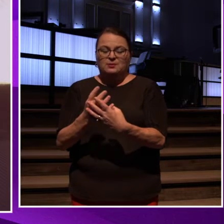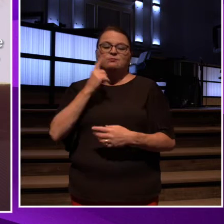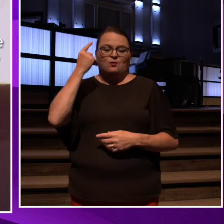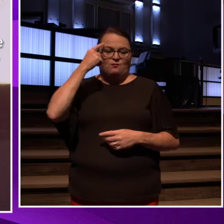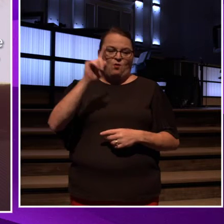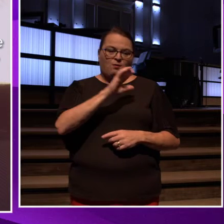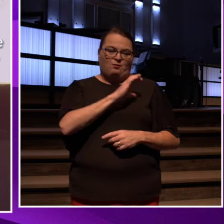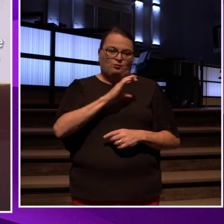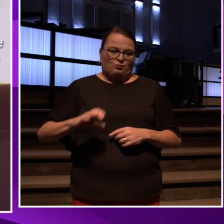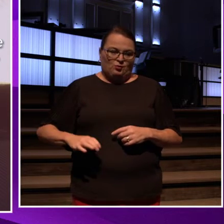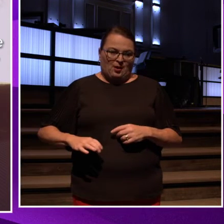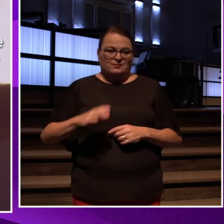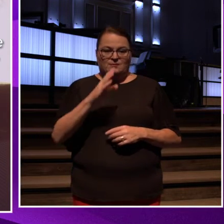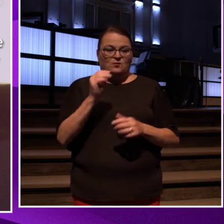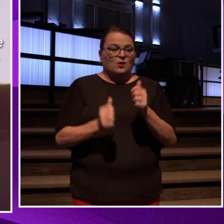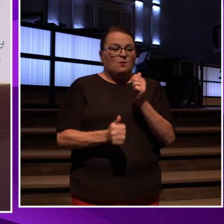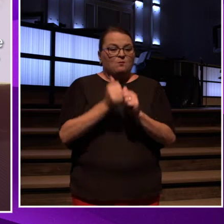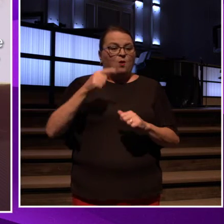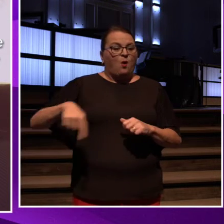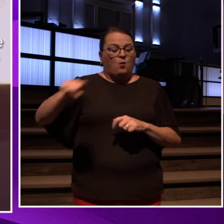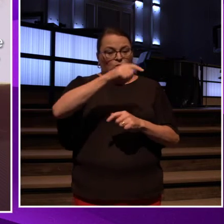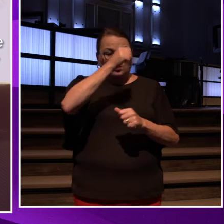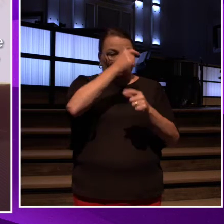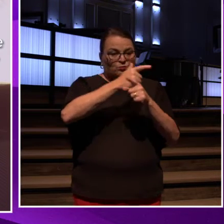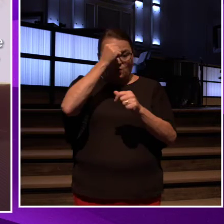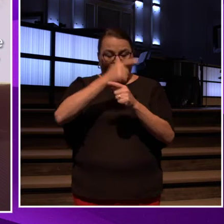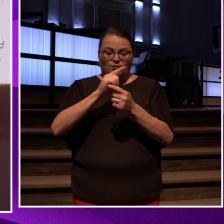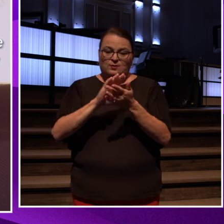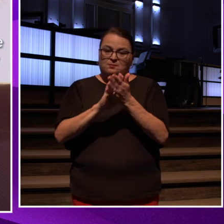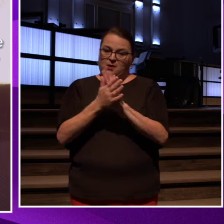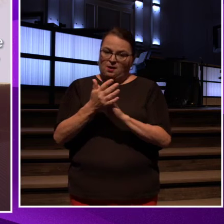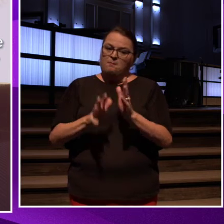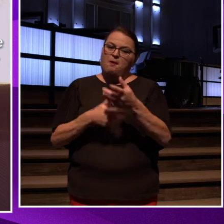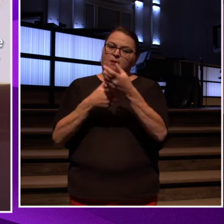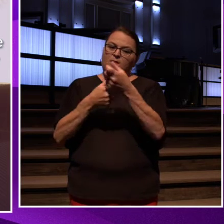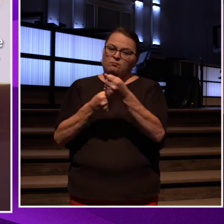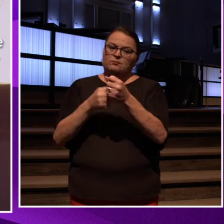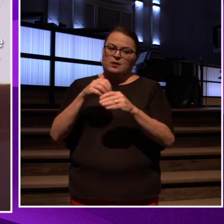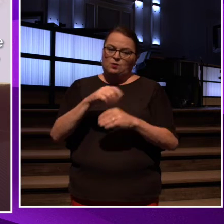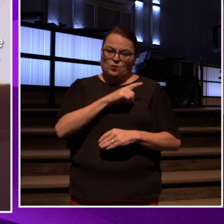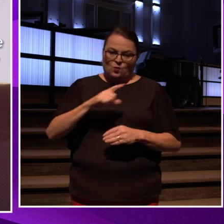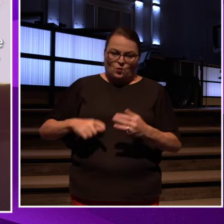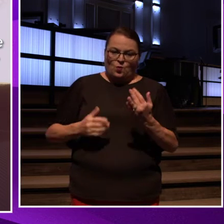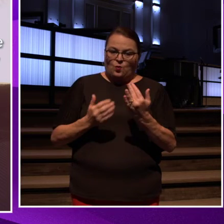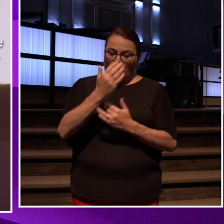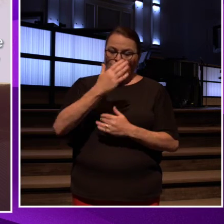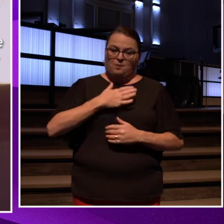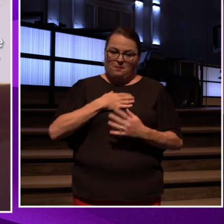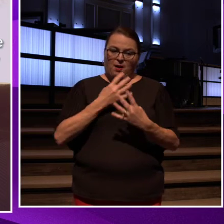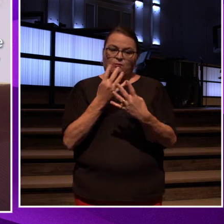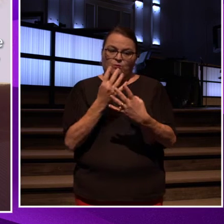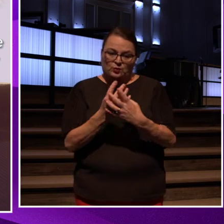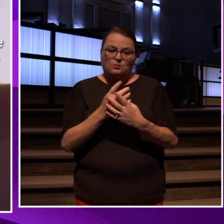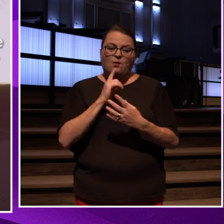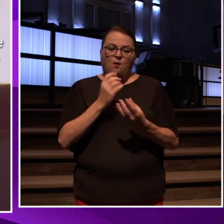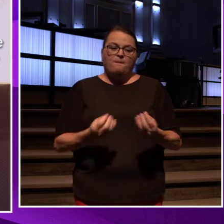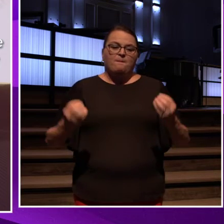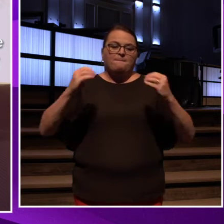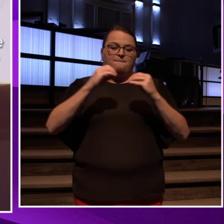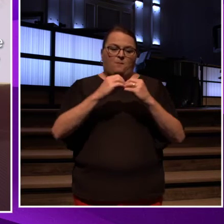Christ. And most of the brothers, having become confident in the Lord by mine imprisonment, are much